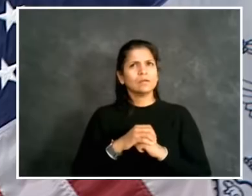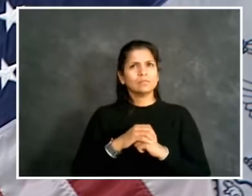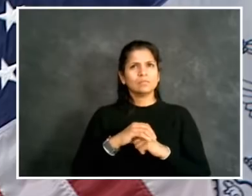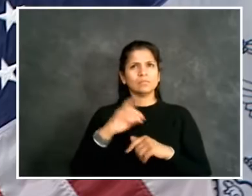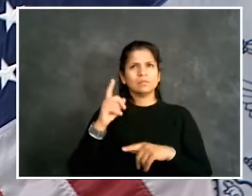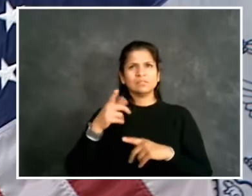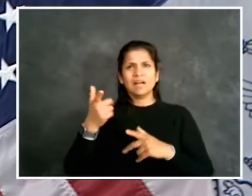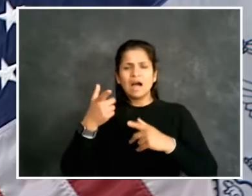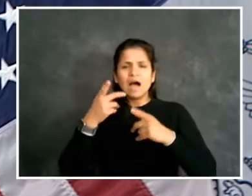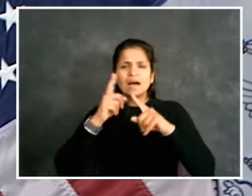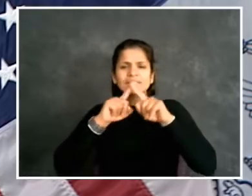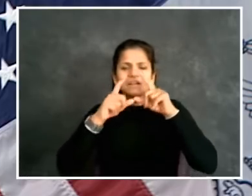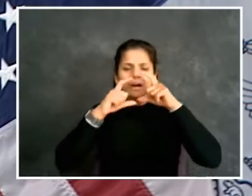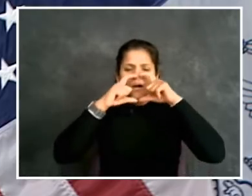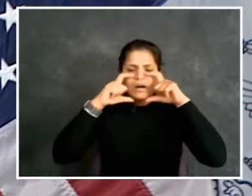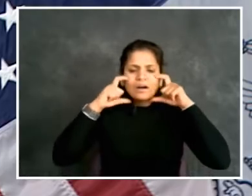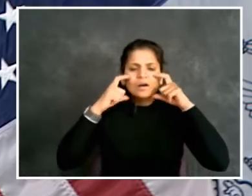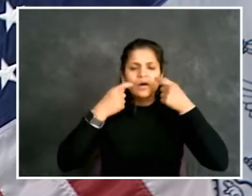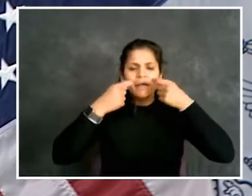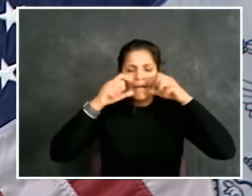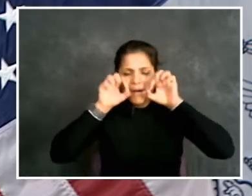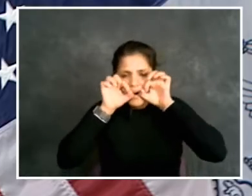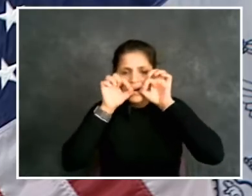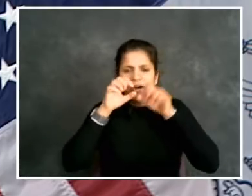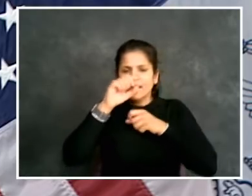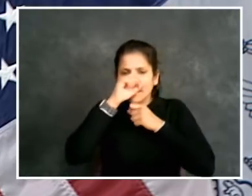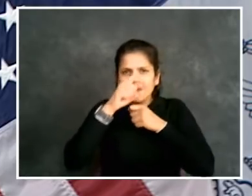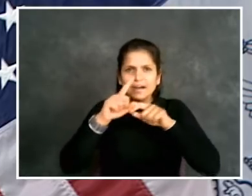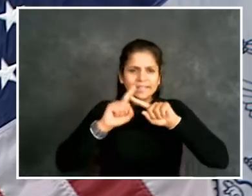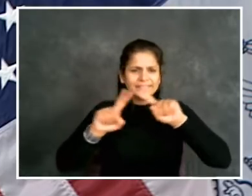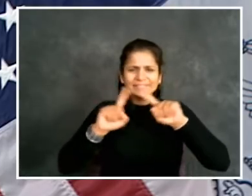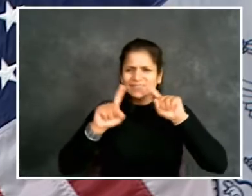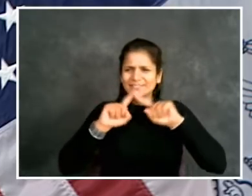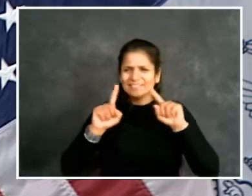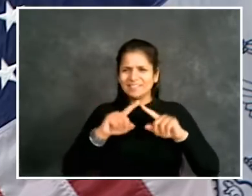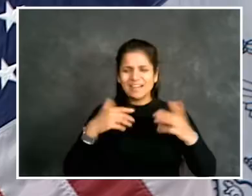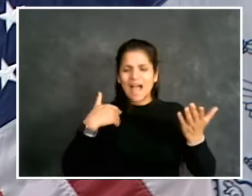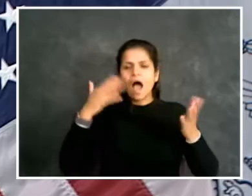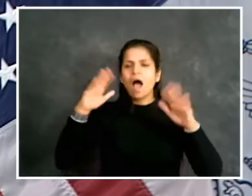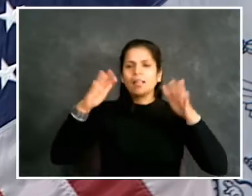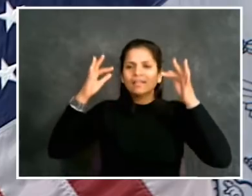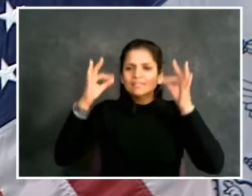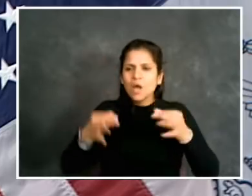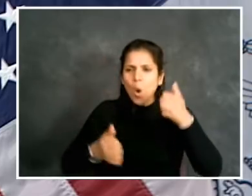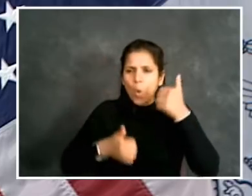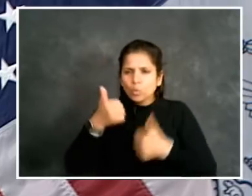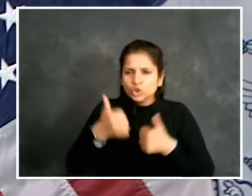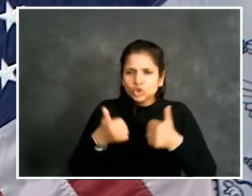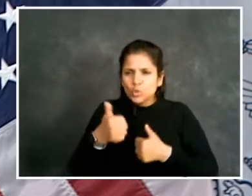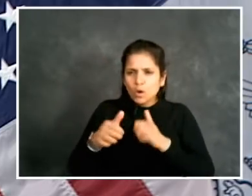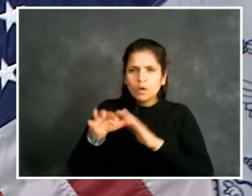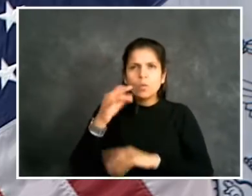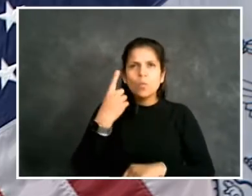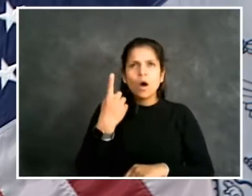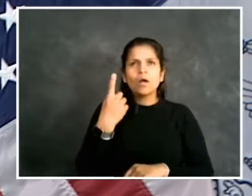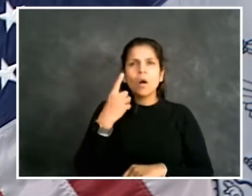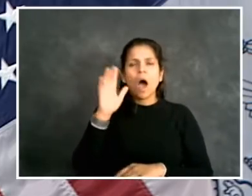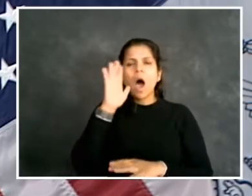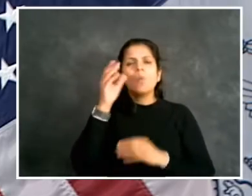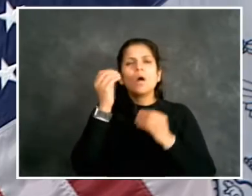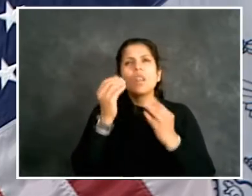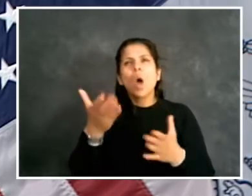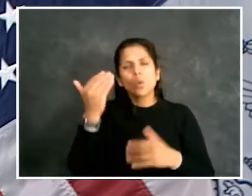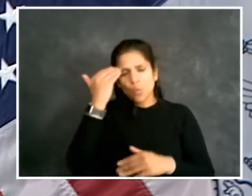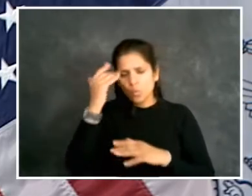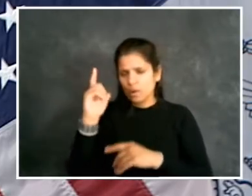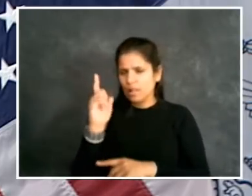you all those details. But I think the bottom line here is it's just, look, once we announced this originally and